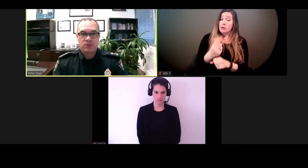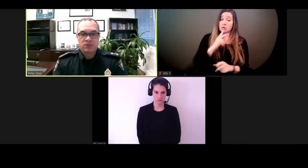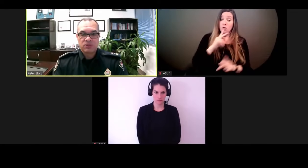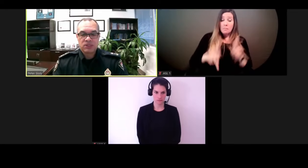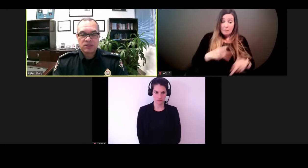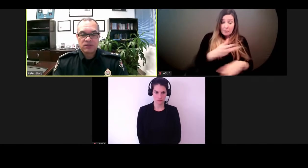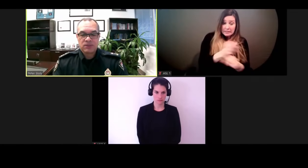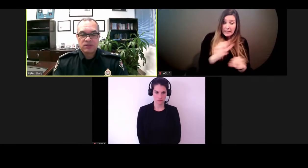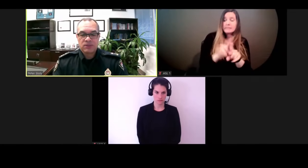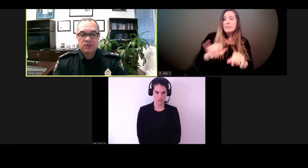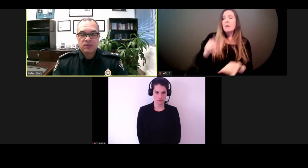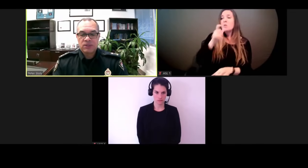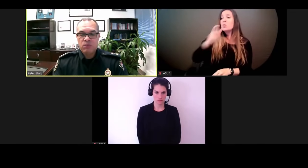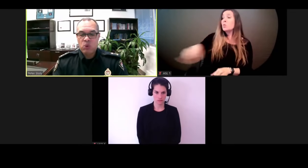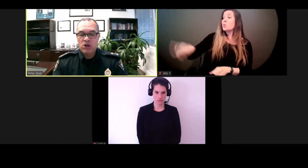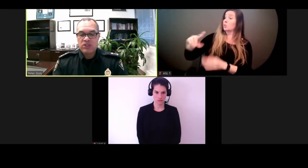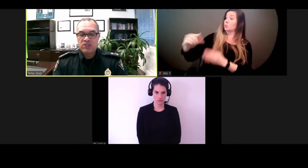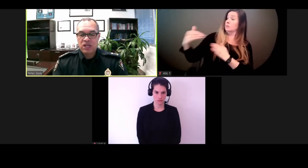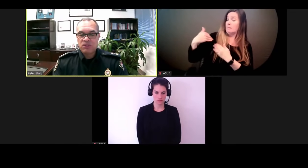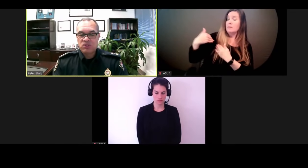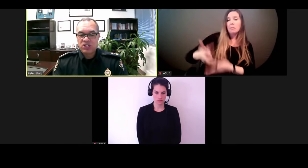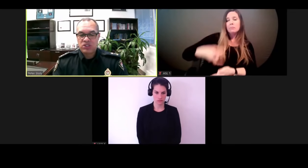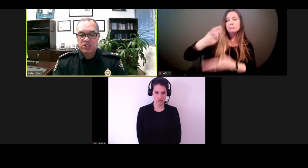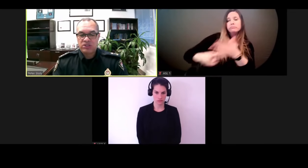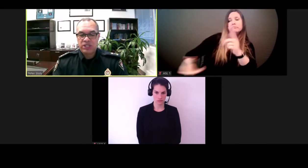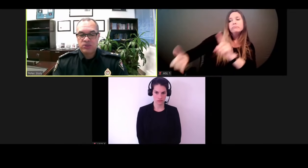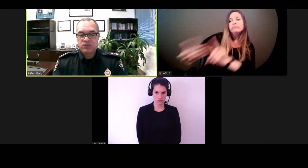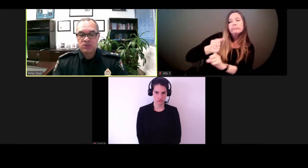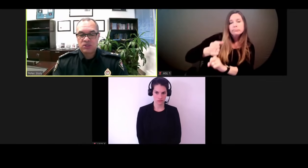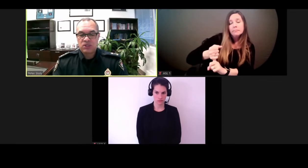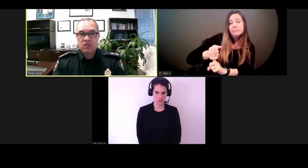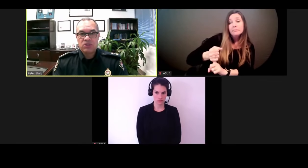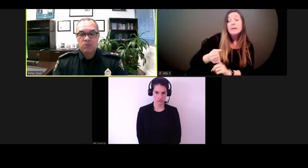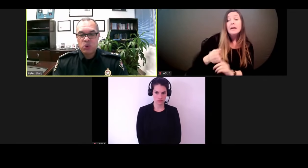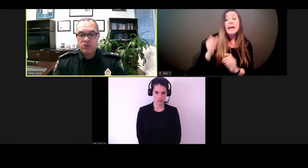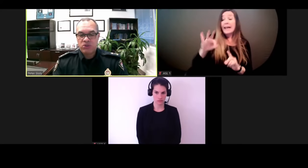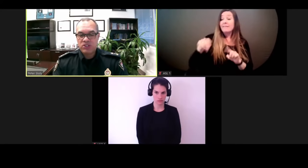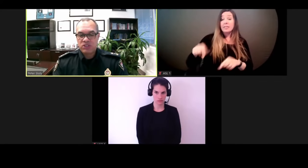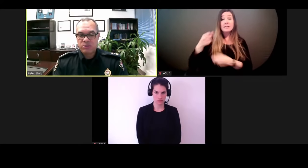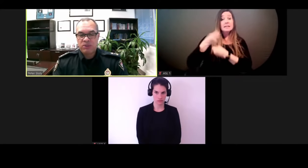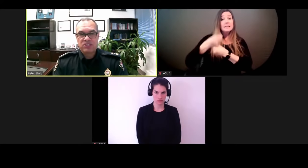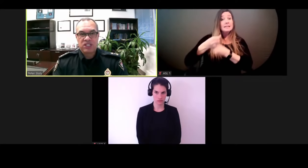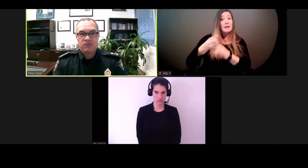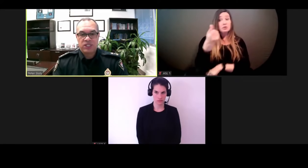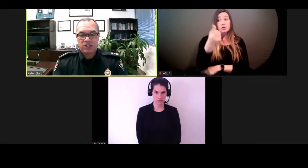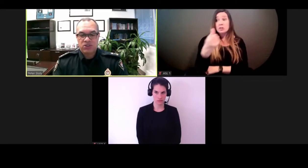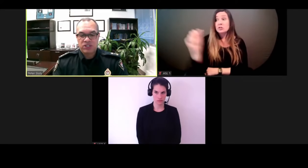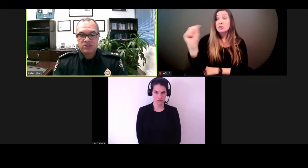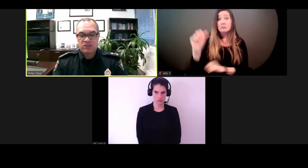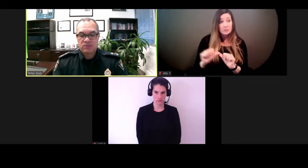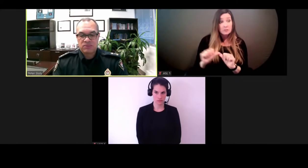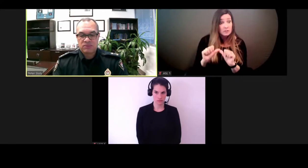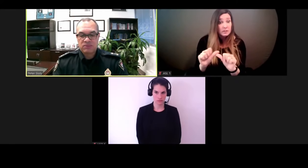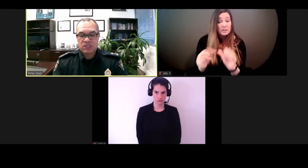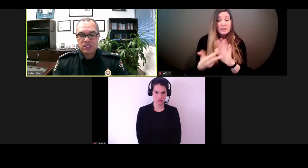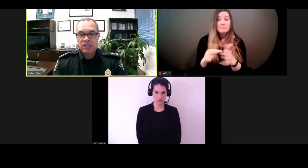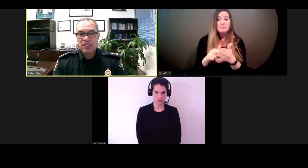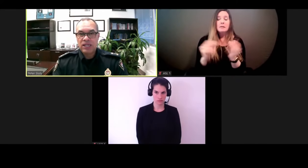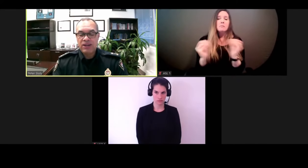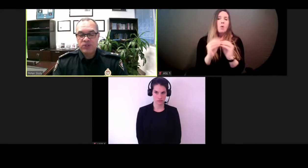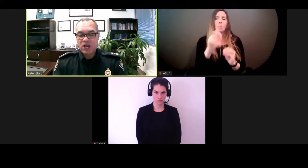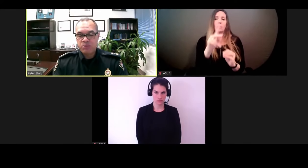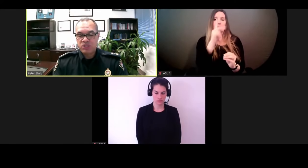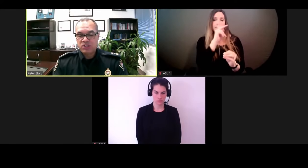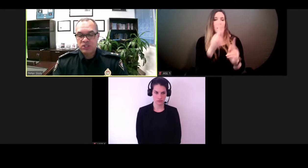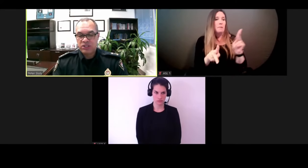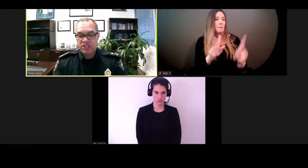account. The more this demonstration continues, the more the risk to public safety increases.